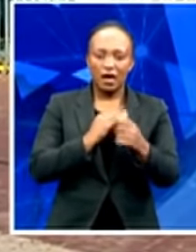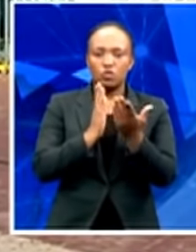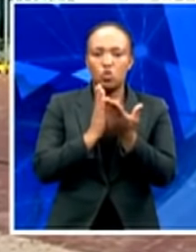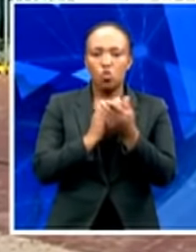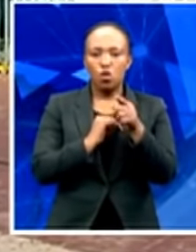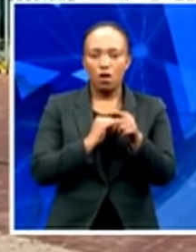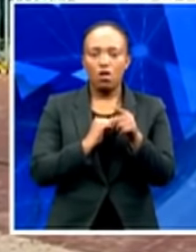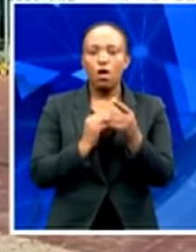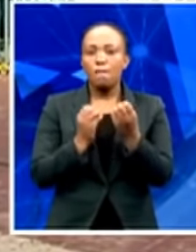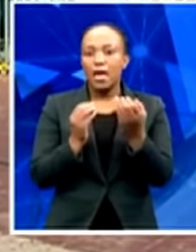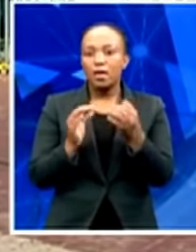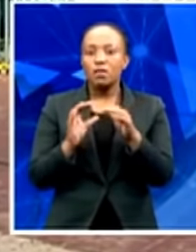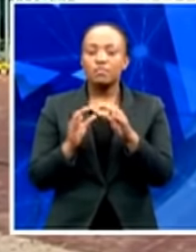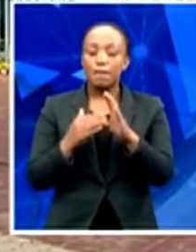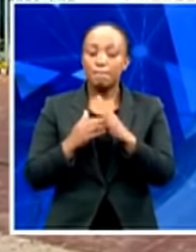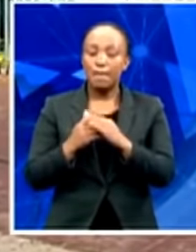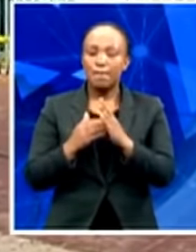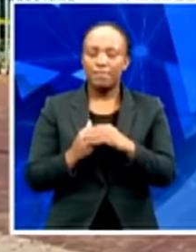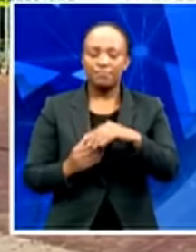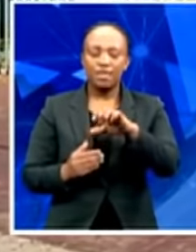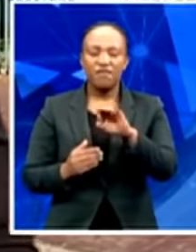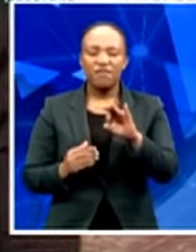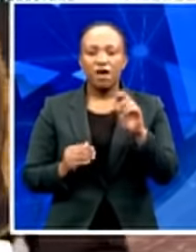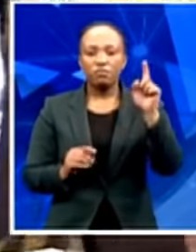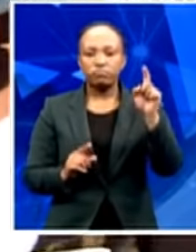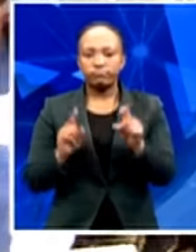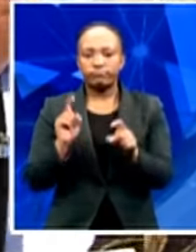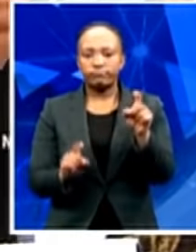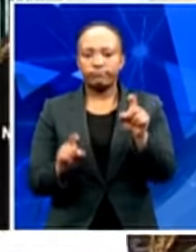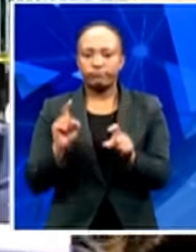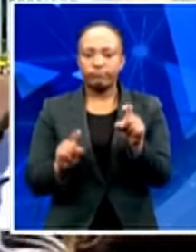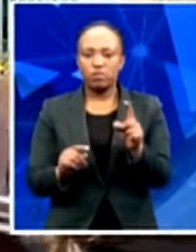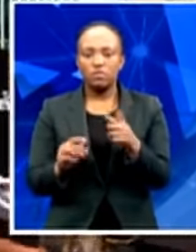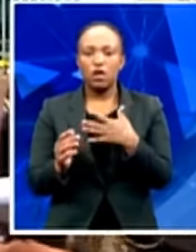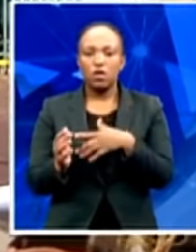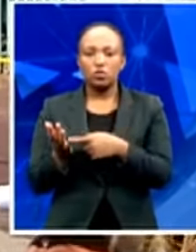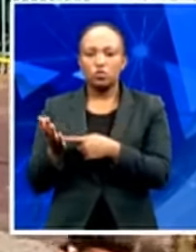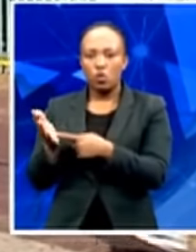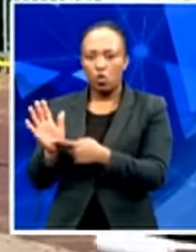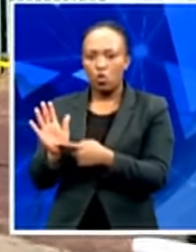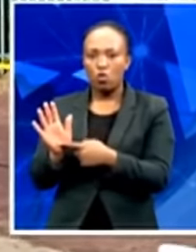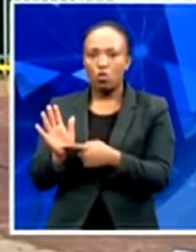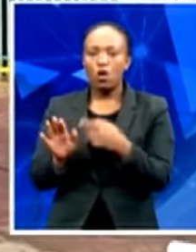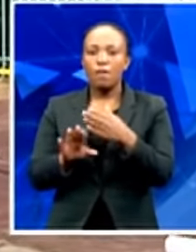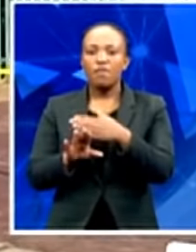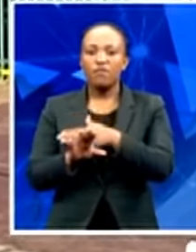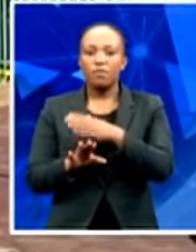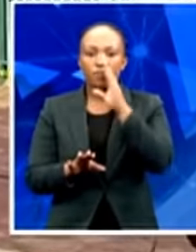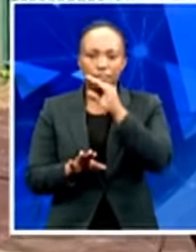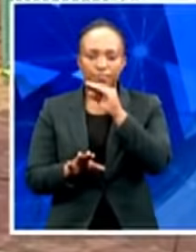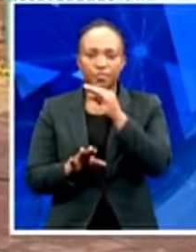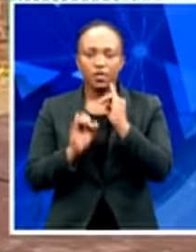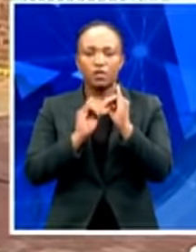started trickling in. If I'll just step out of the frame before we actually speak to our guest, so that my colleague Stella could actually show you what's going